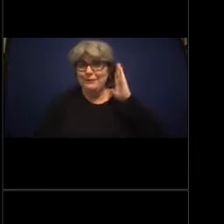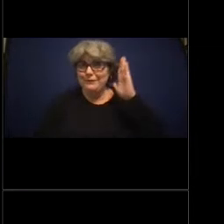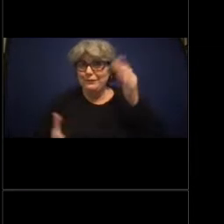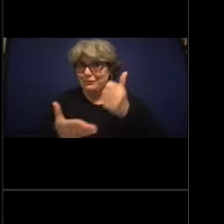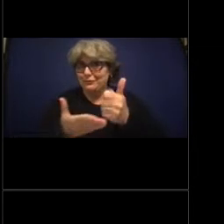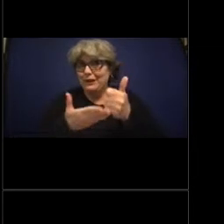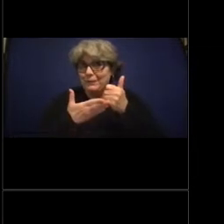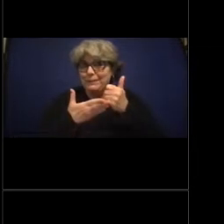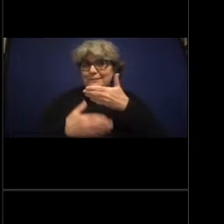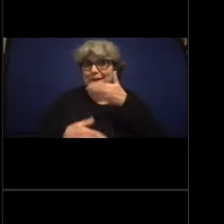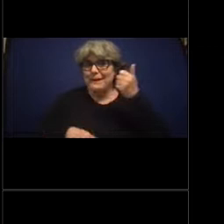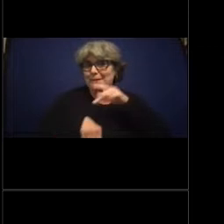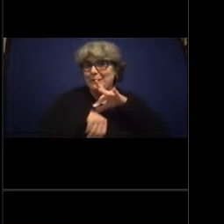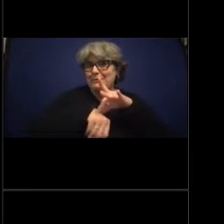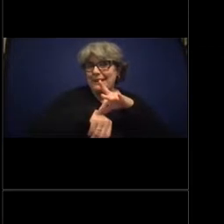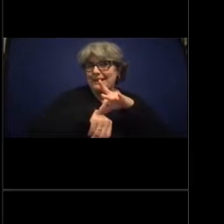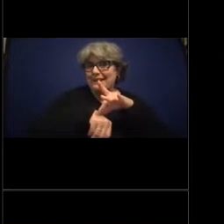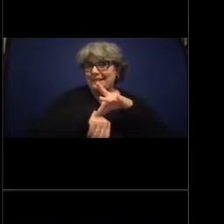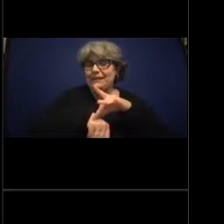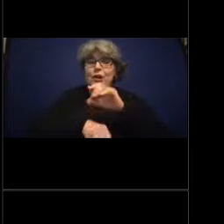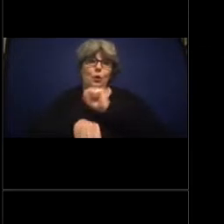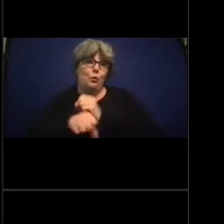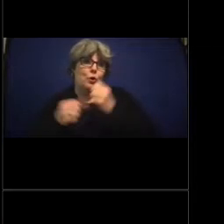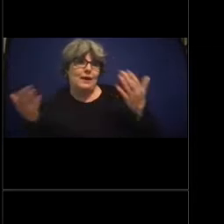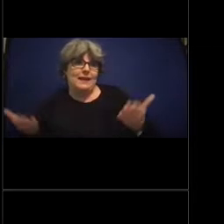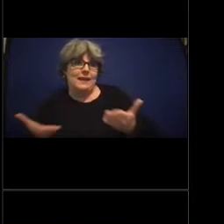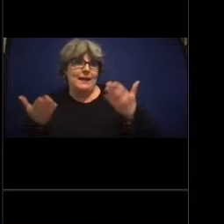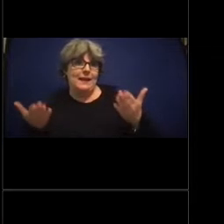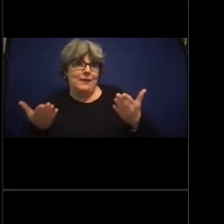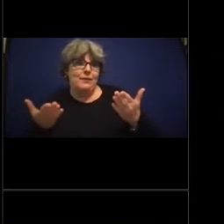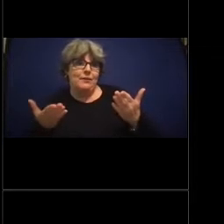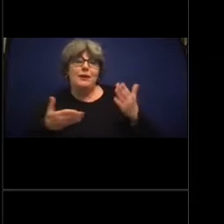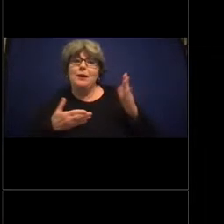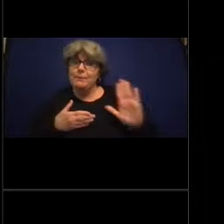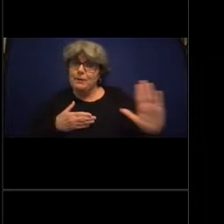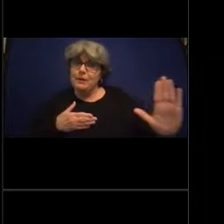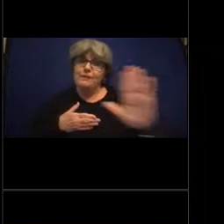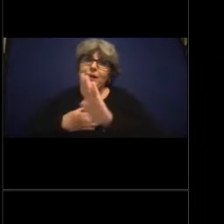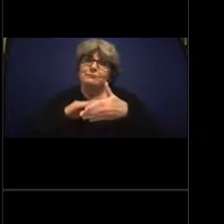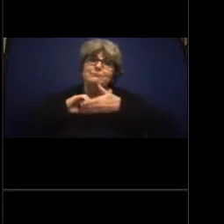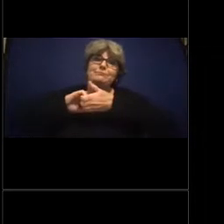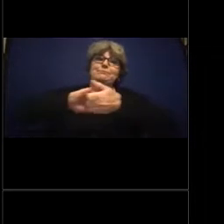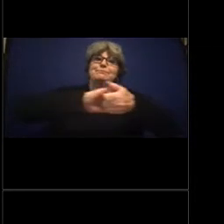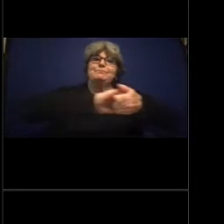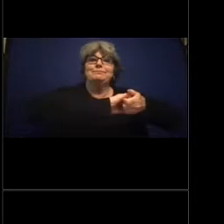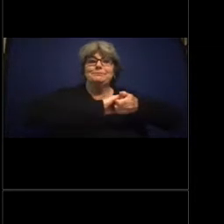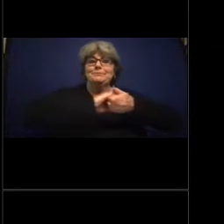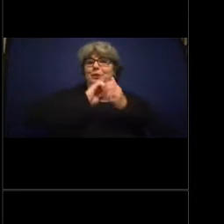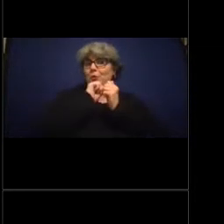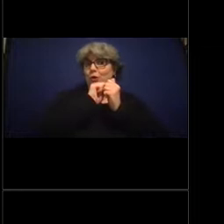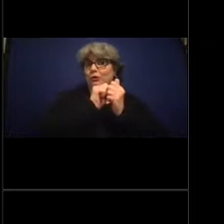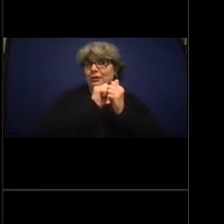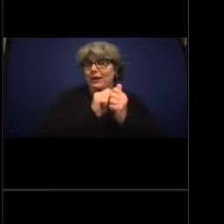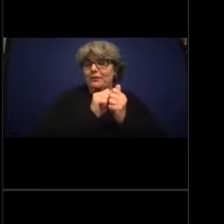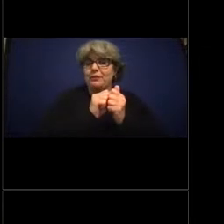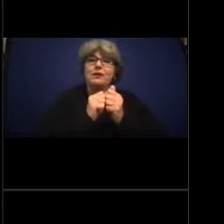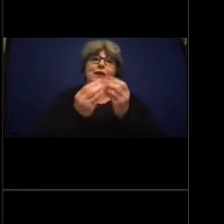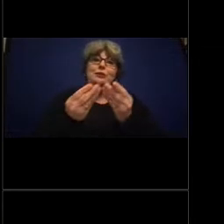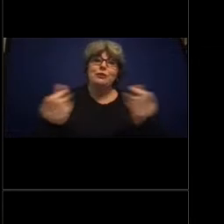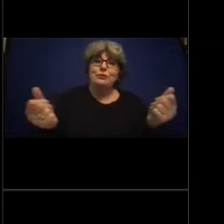a better planet. So we can do some of the work here, but it's really on all of us together to work as a team and look for some solutions to